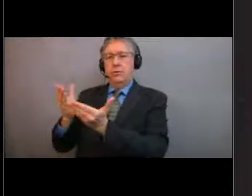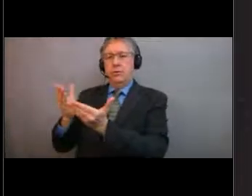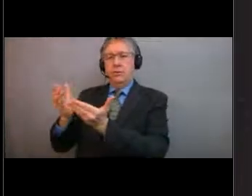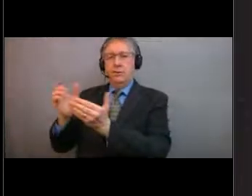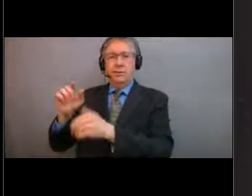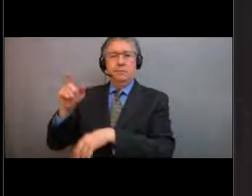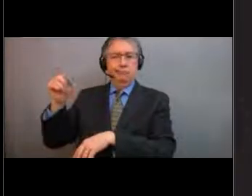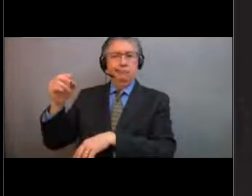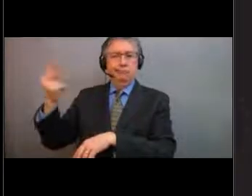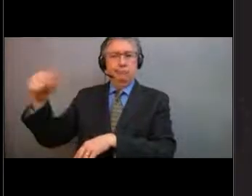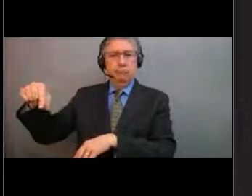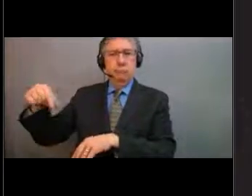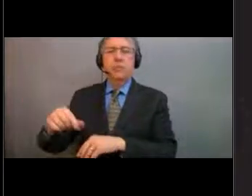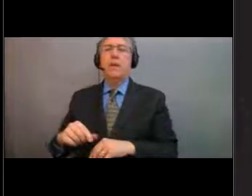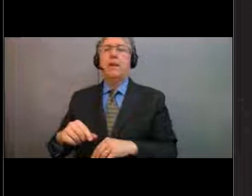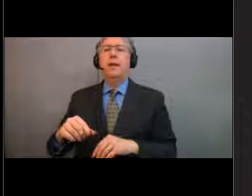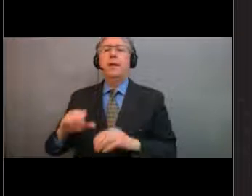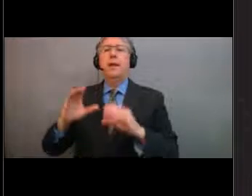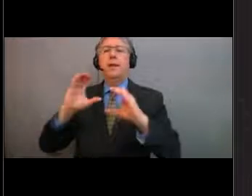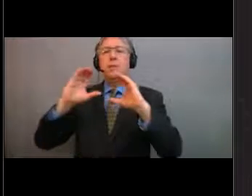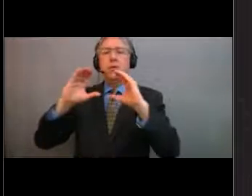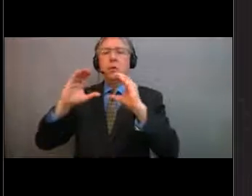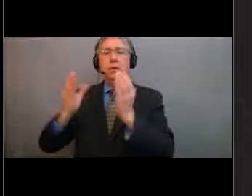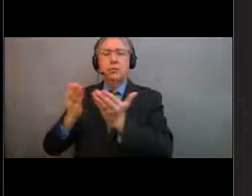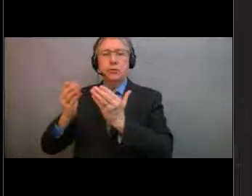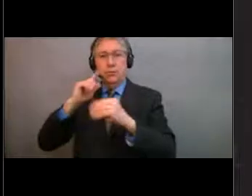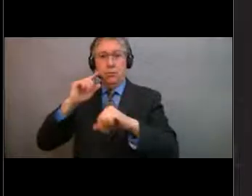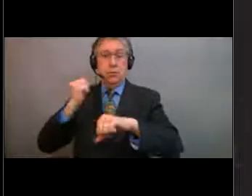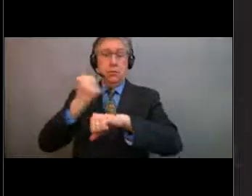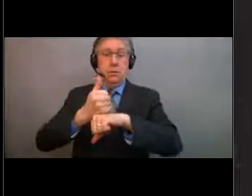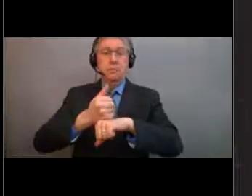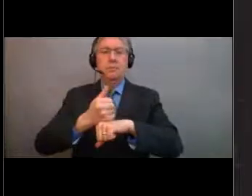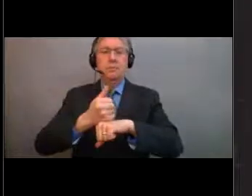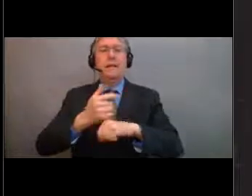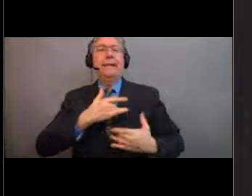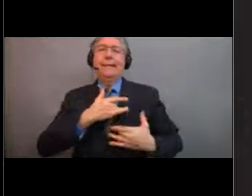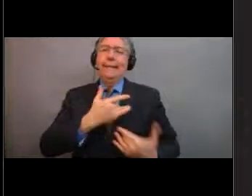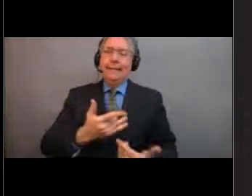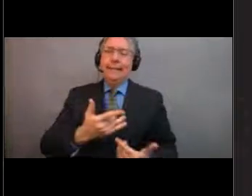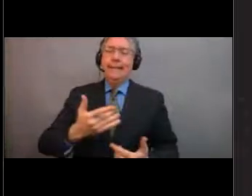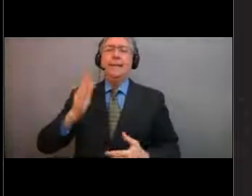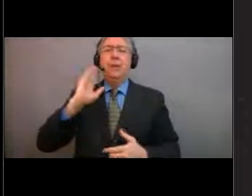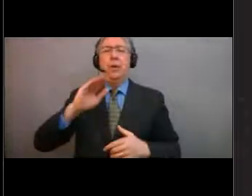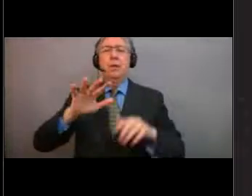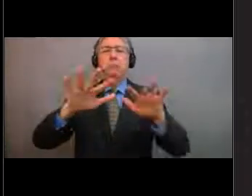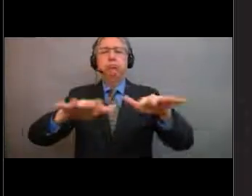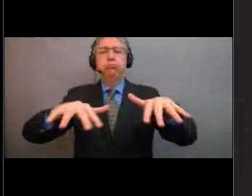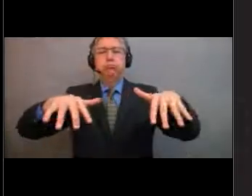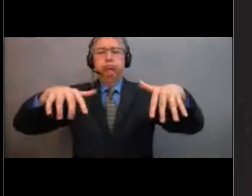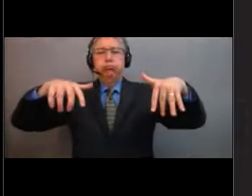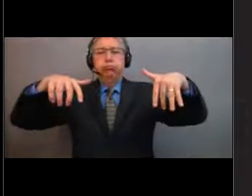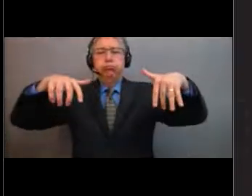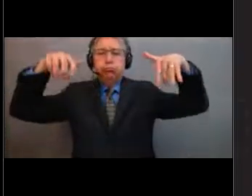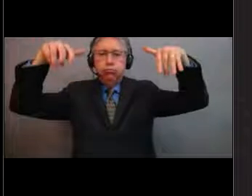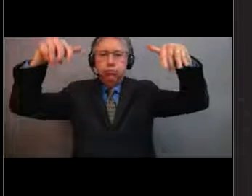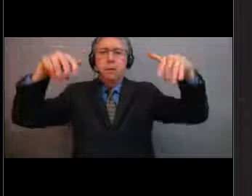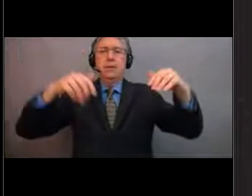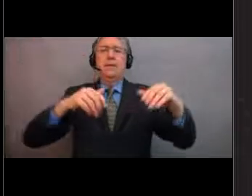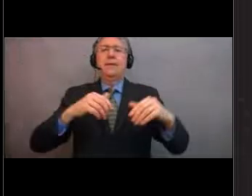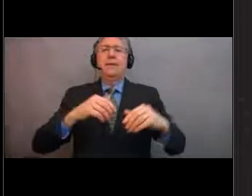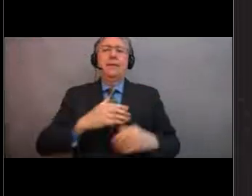set up this ceremony. Normally, we would be in the auditorium. We would have the grace of having invited the family members of